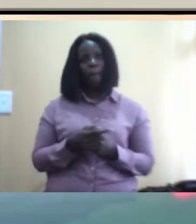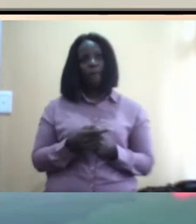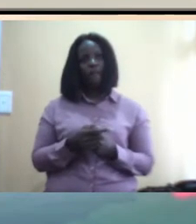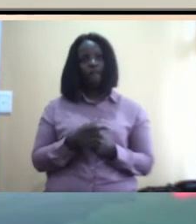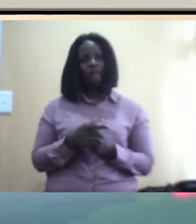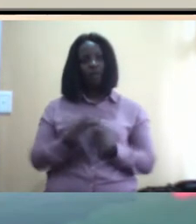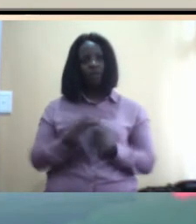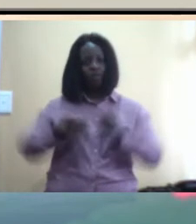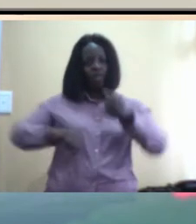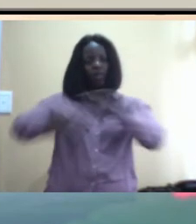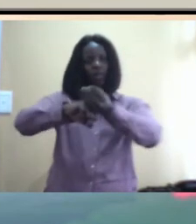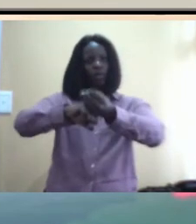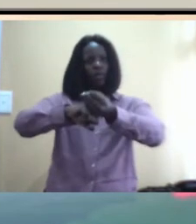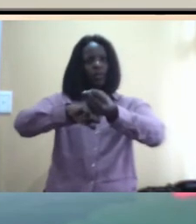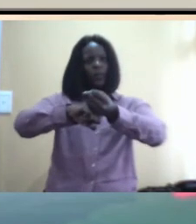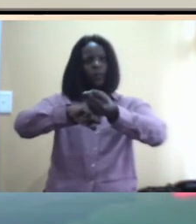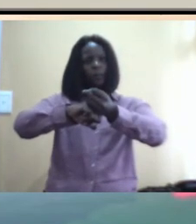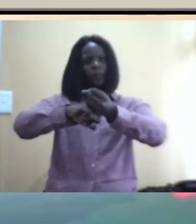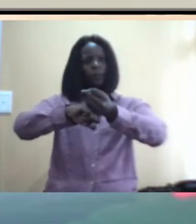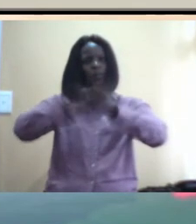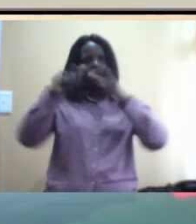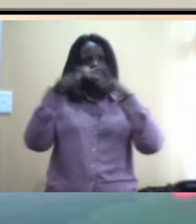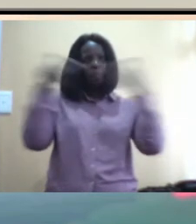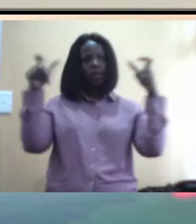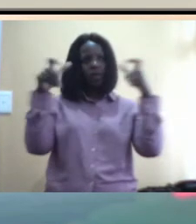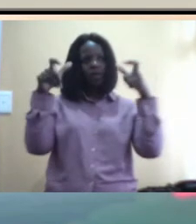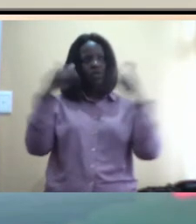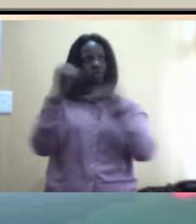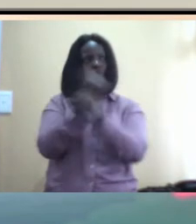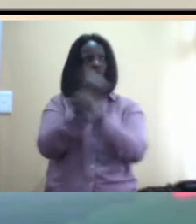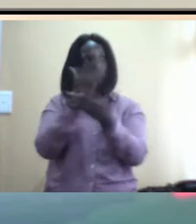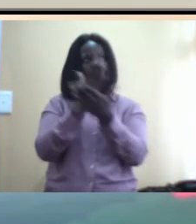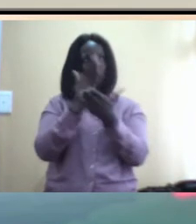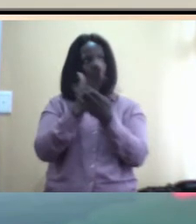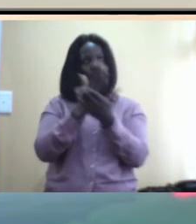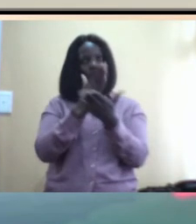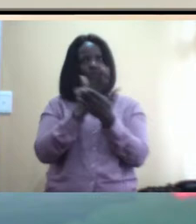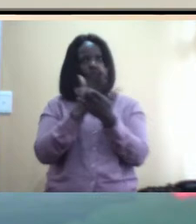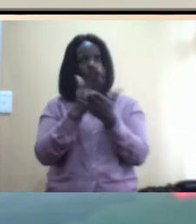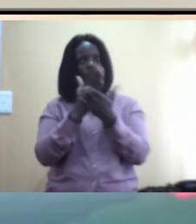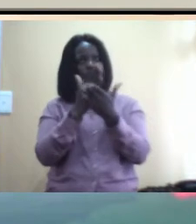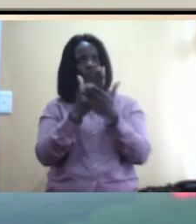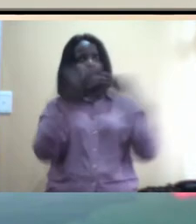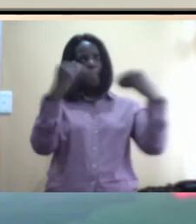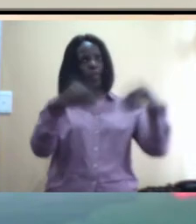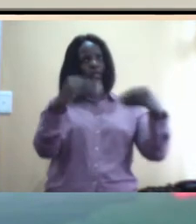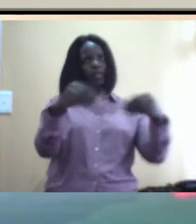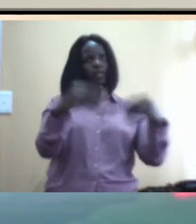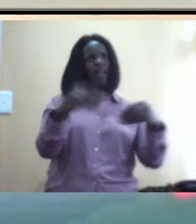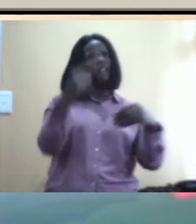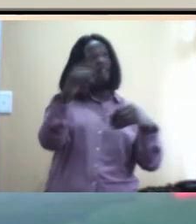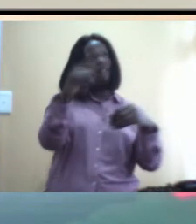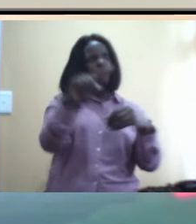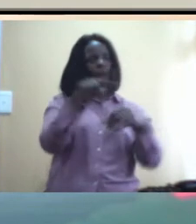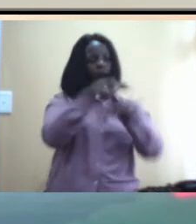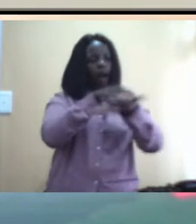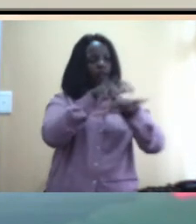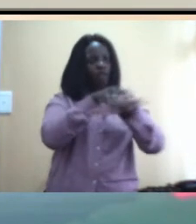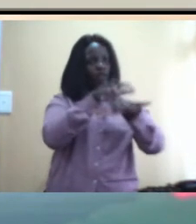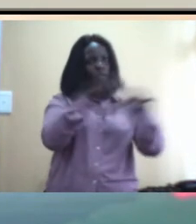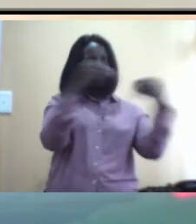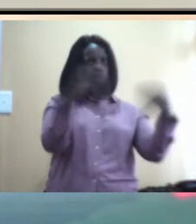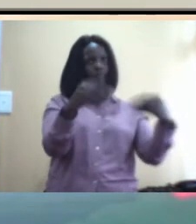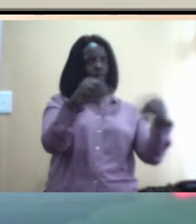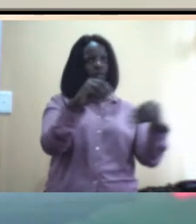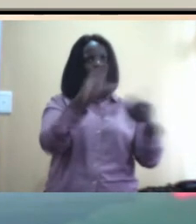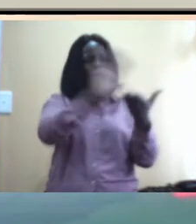comprehensive support package to promote the commercialization of strategic agricultural enterprise. It will be